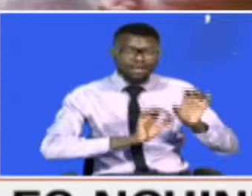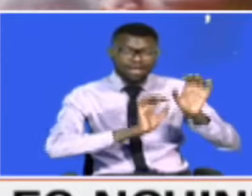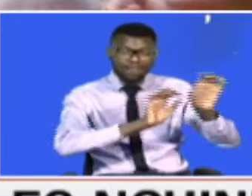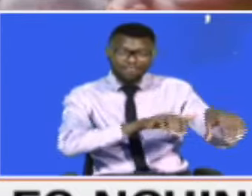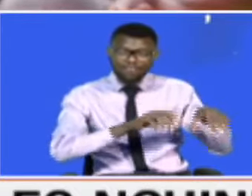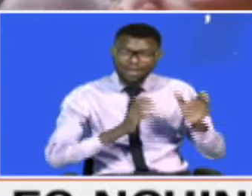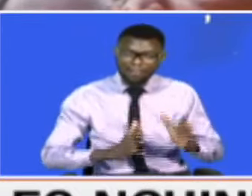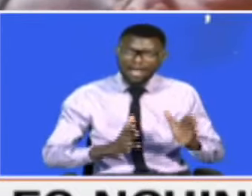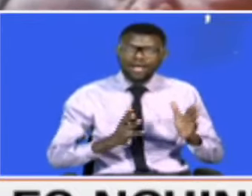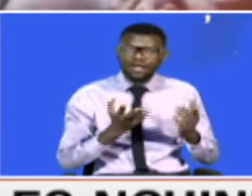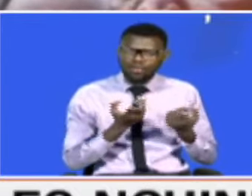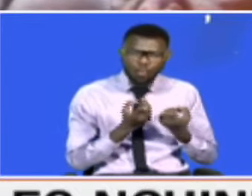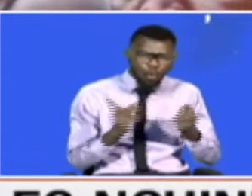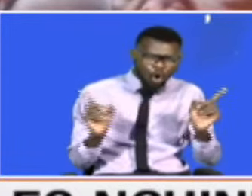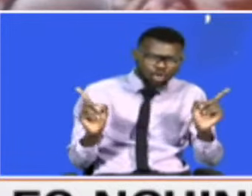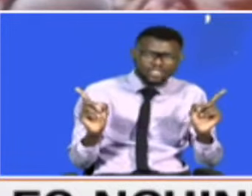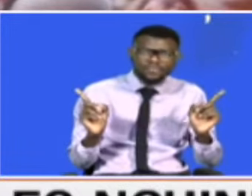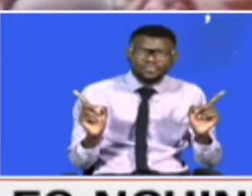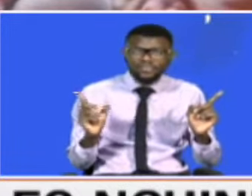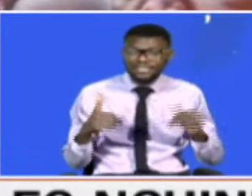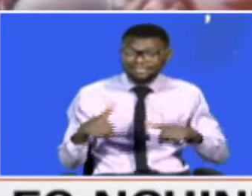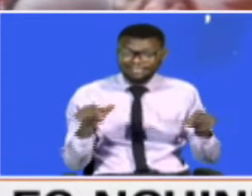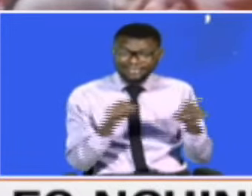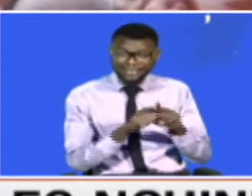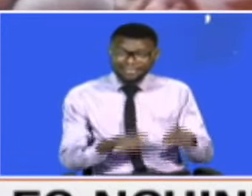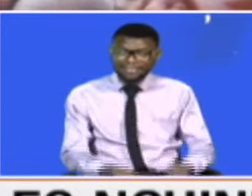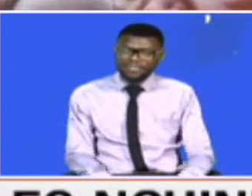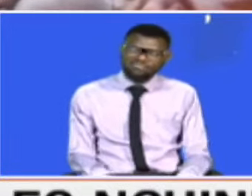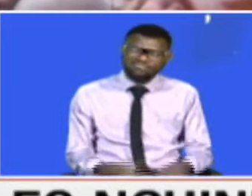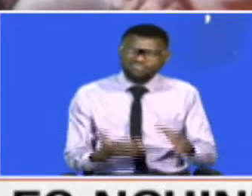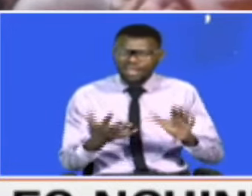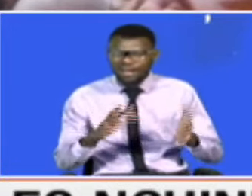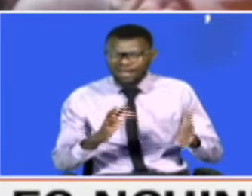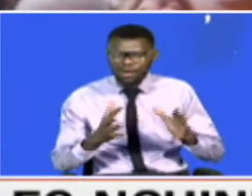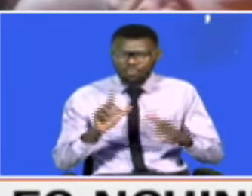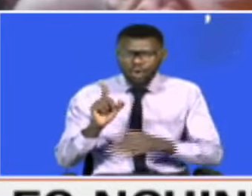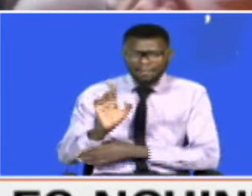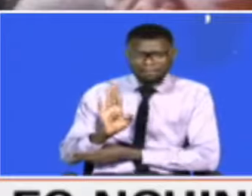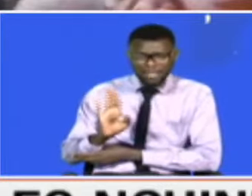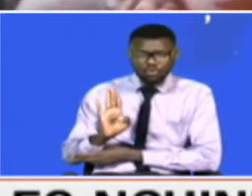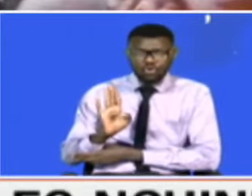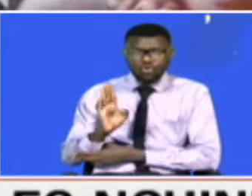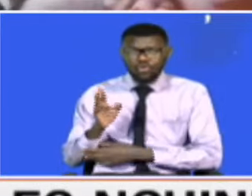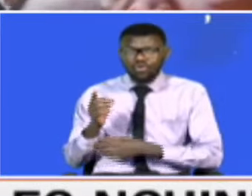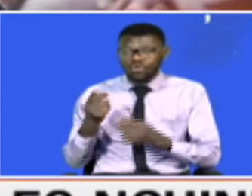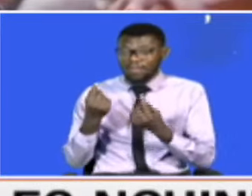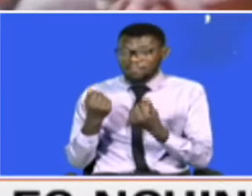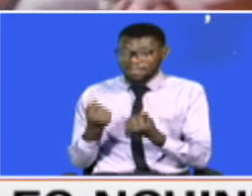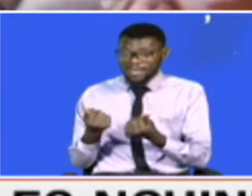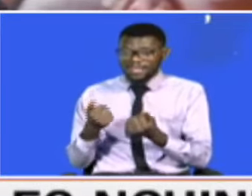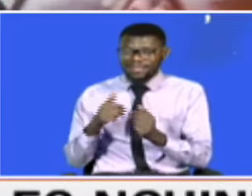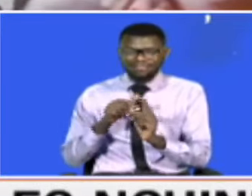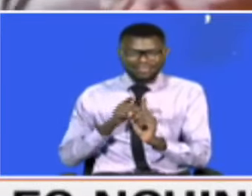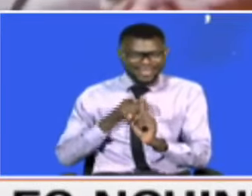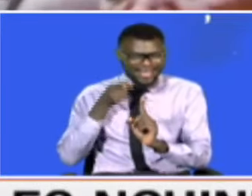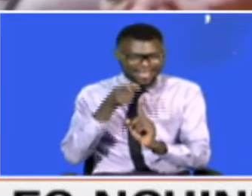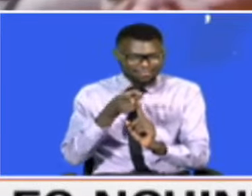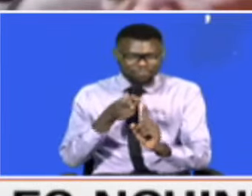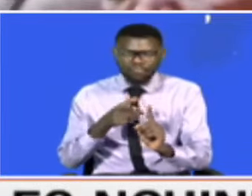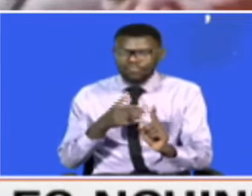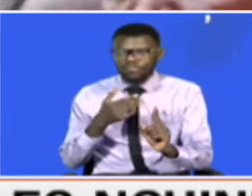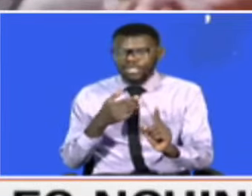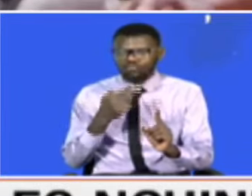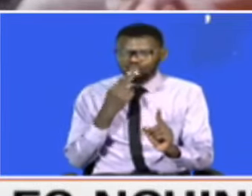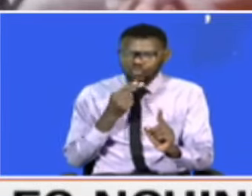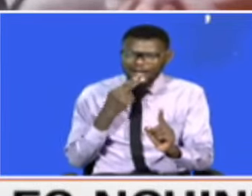food crops and cash crops. We have also put in around 1 billion shillings that will go into sugar reforms, because we